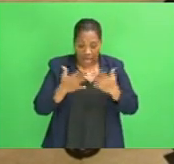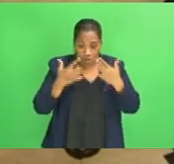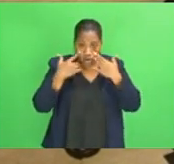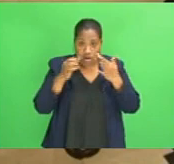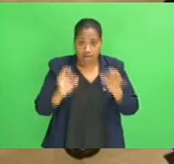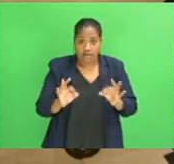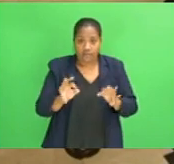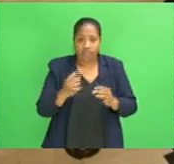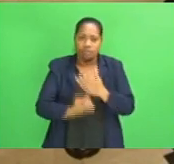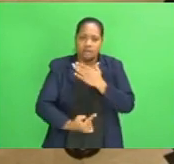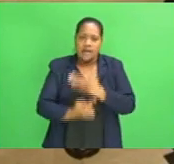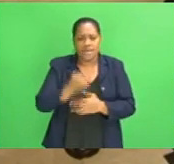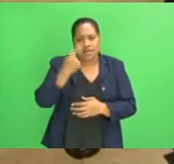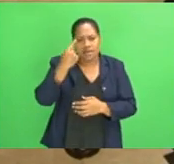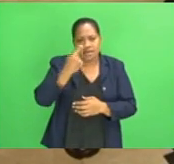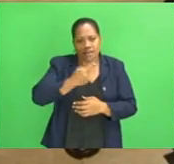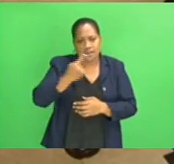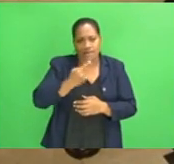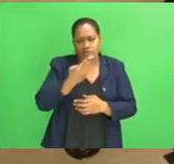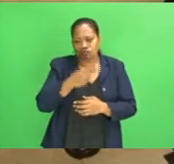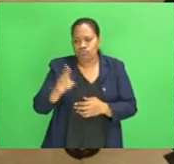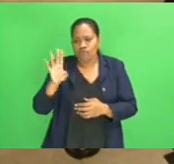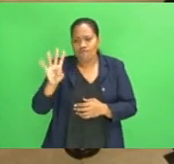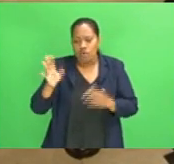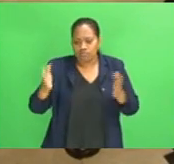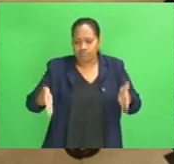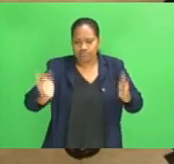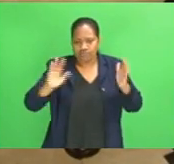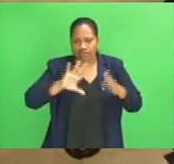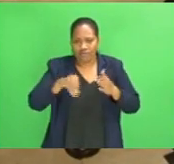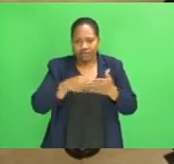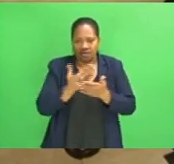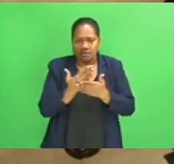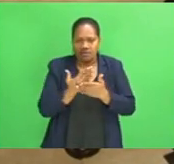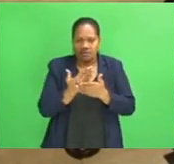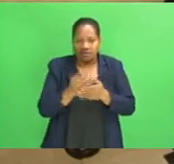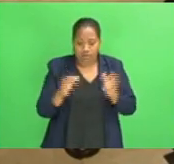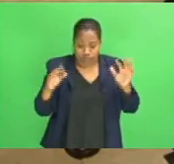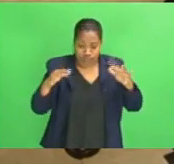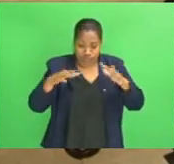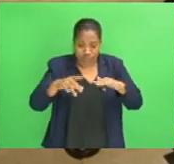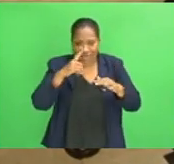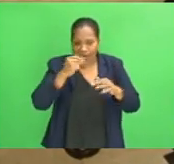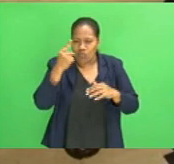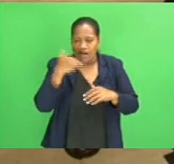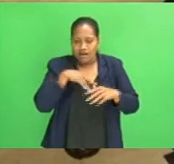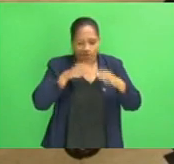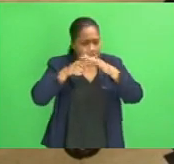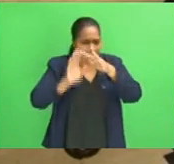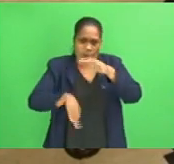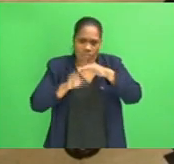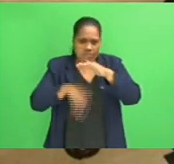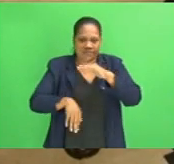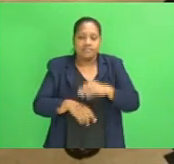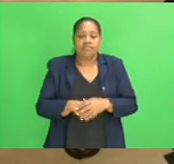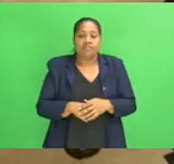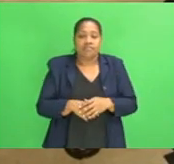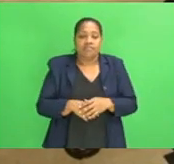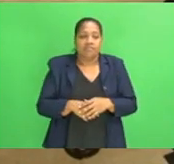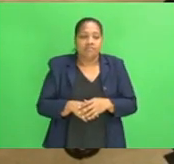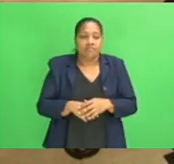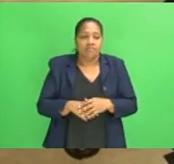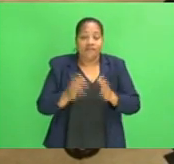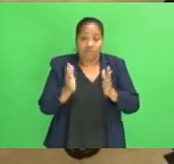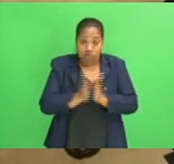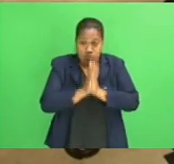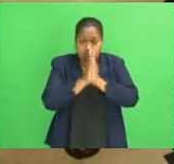can hold gatherings of up to 100 people. In line with that directive, houses of worship can safely welcome back